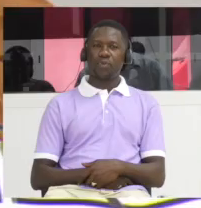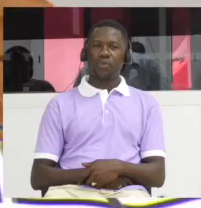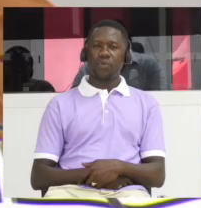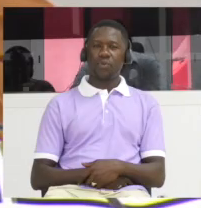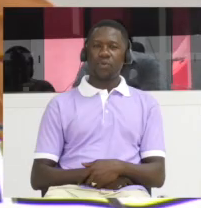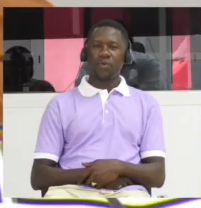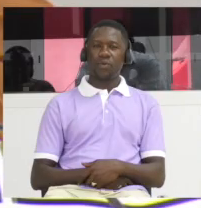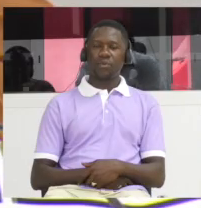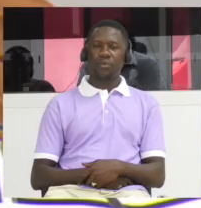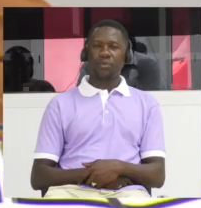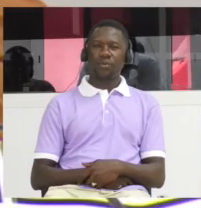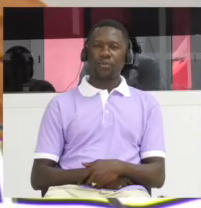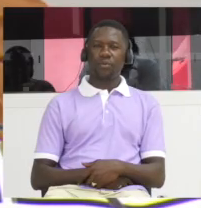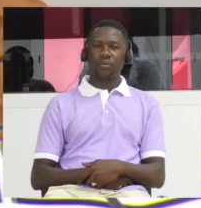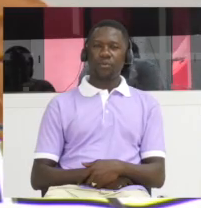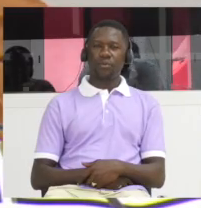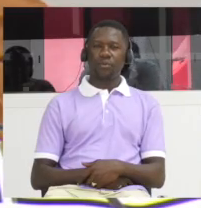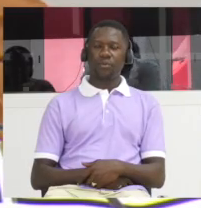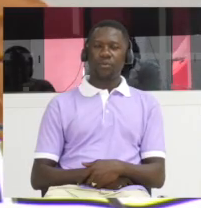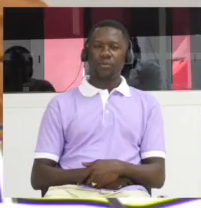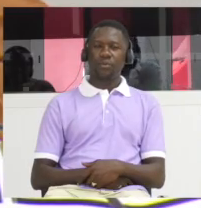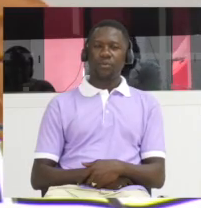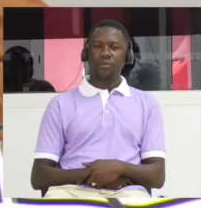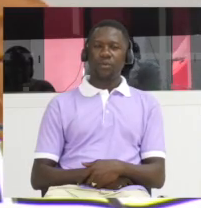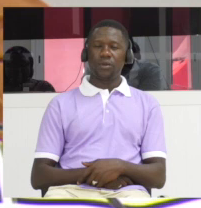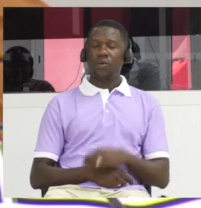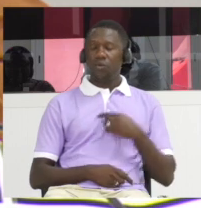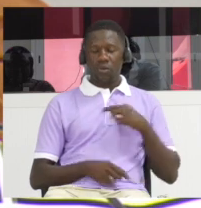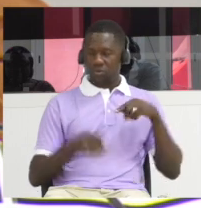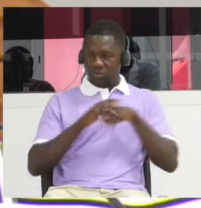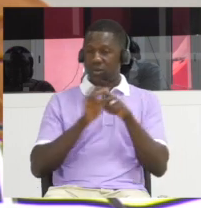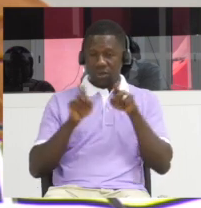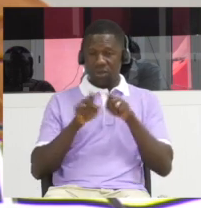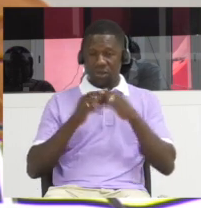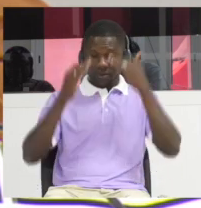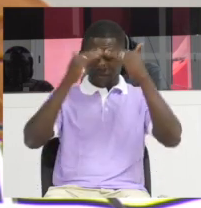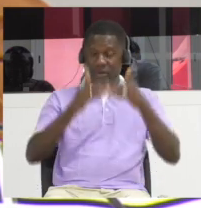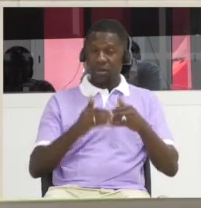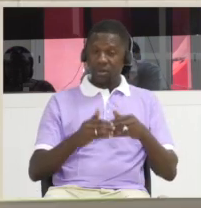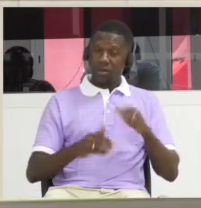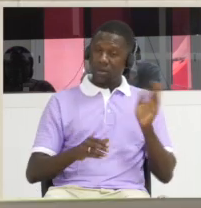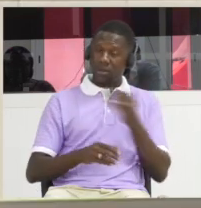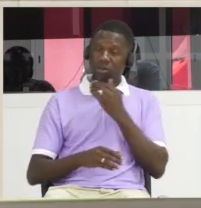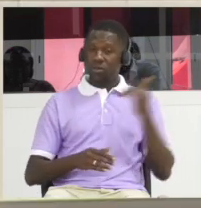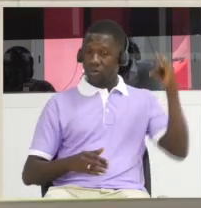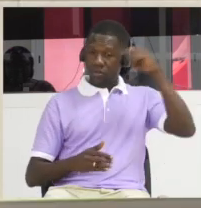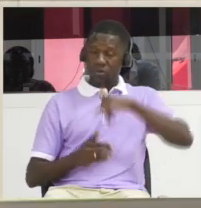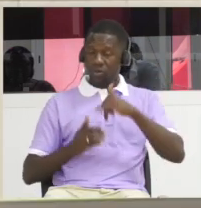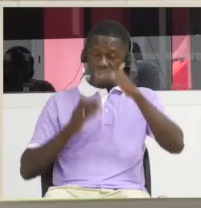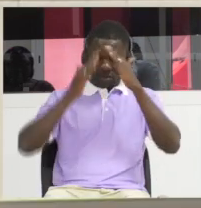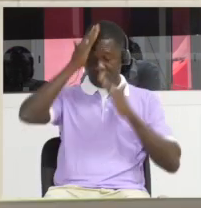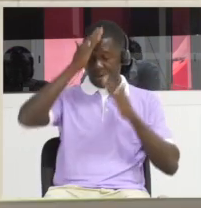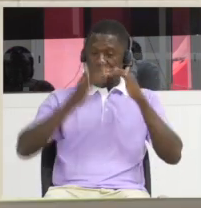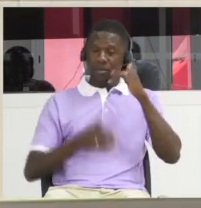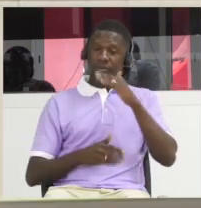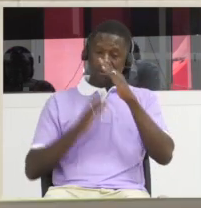the same van that took us there, we were put in the same van and taken to Union Barracks. Kebasise and